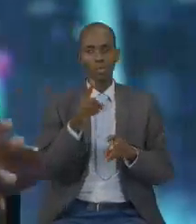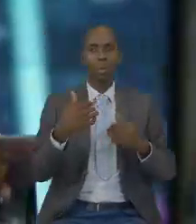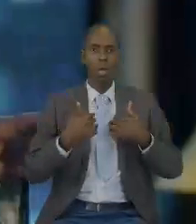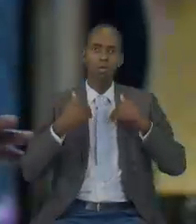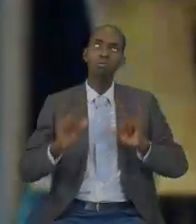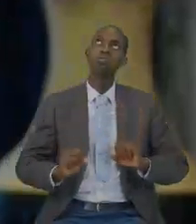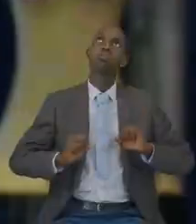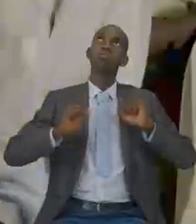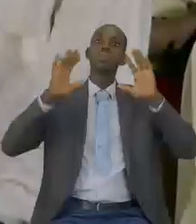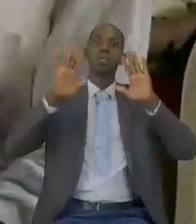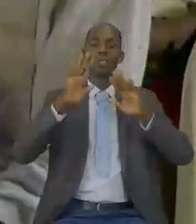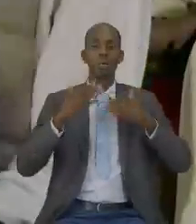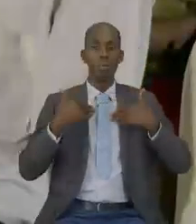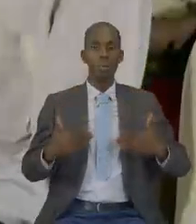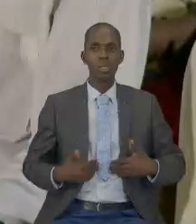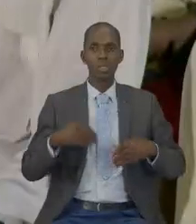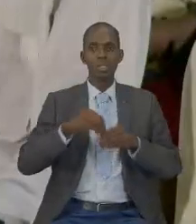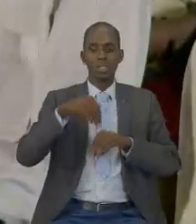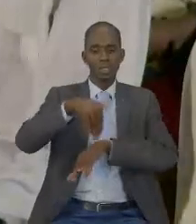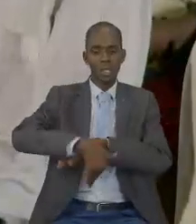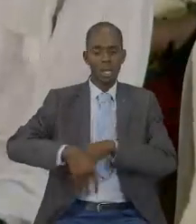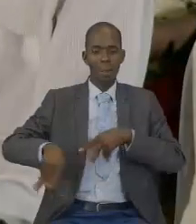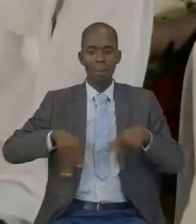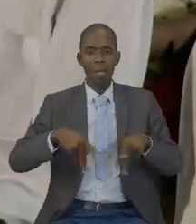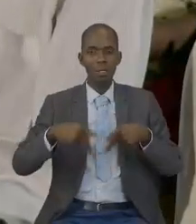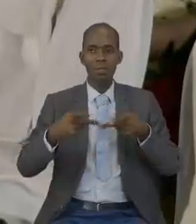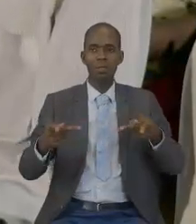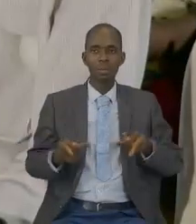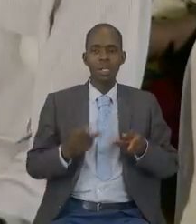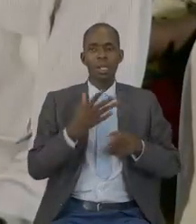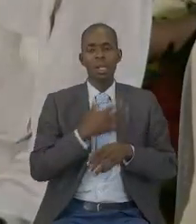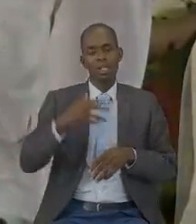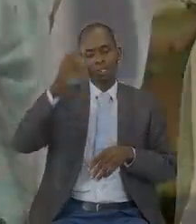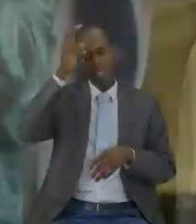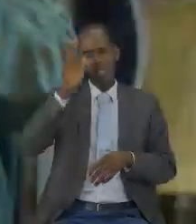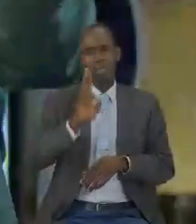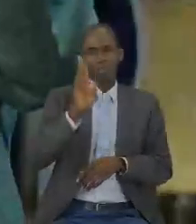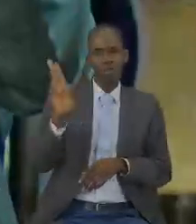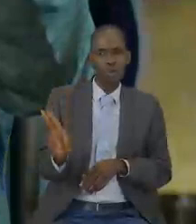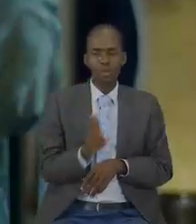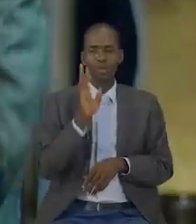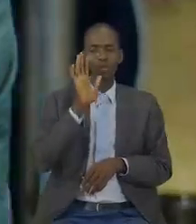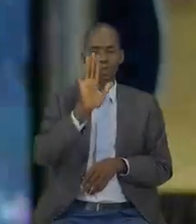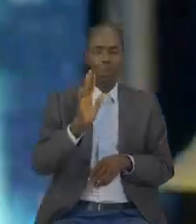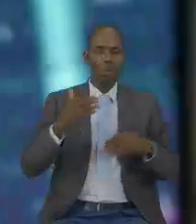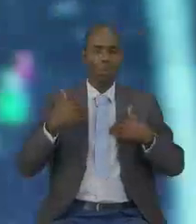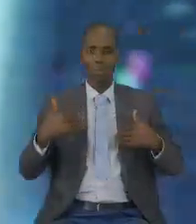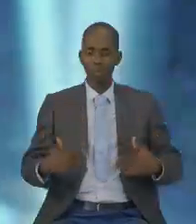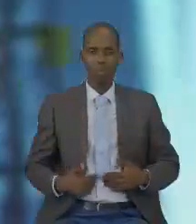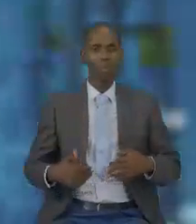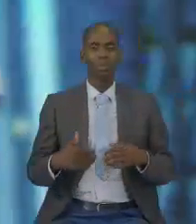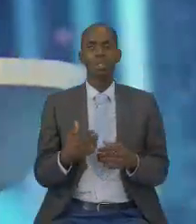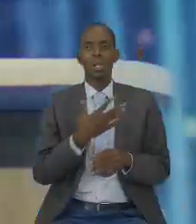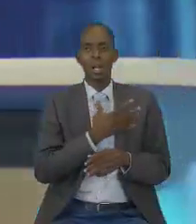body in the nightclub, and you, and Satan used it well, and now